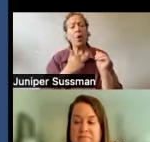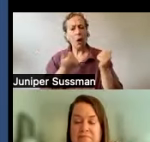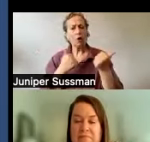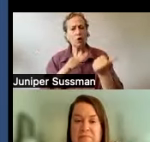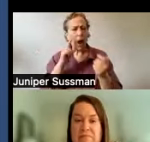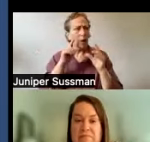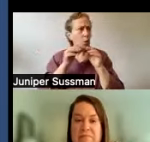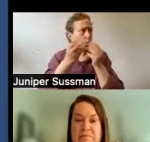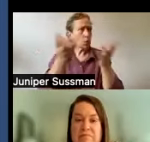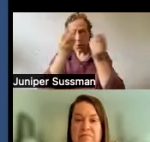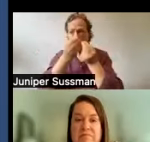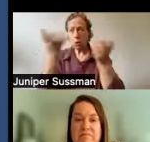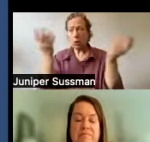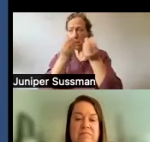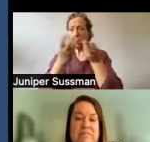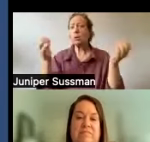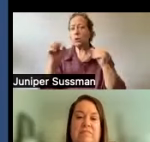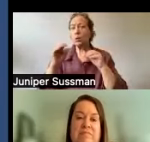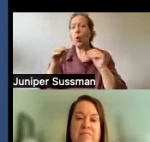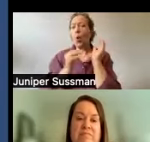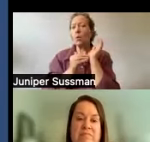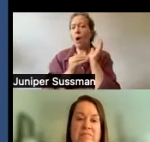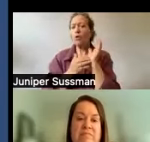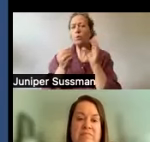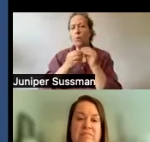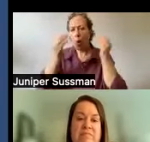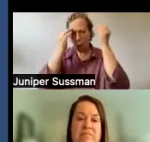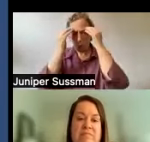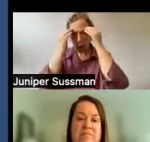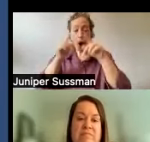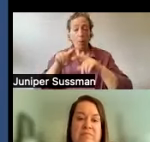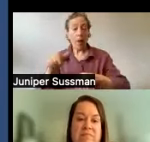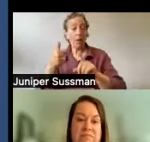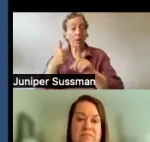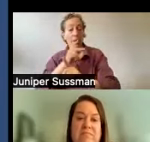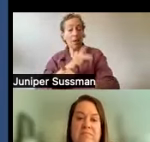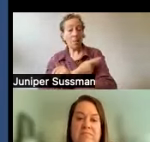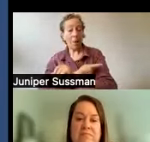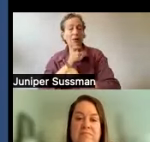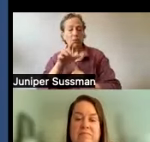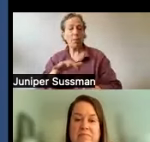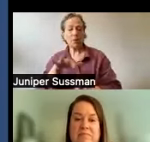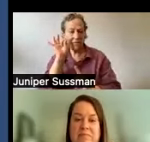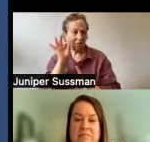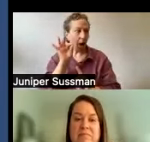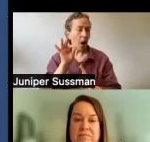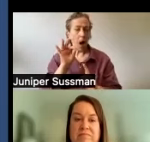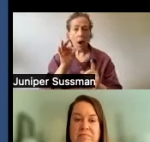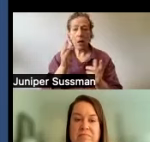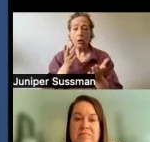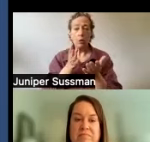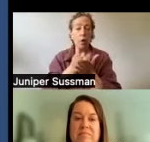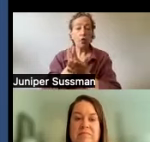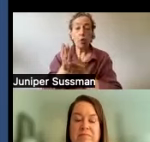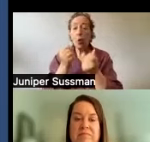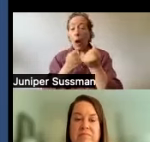more attuned to this. From the patient perspective, I think they just need to try to find informally, maybe through advocacy